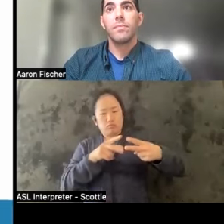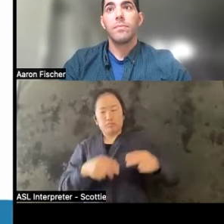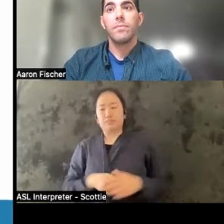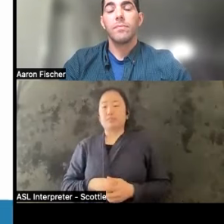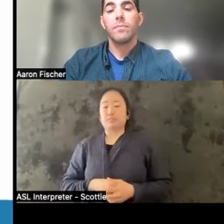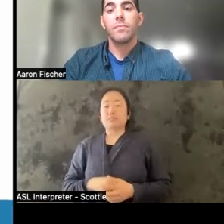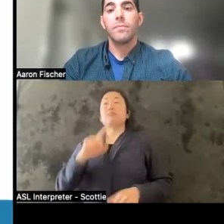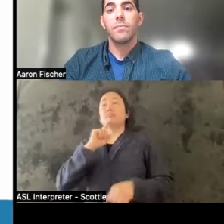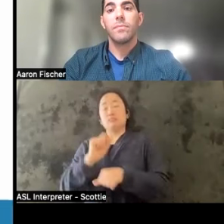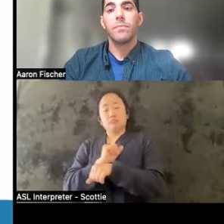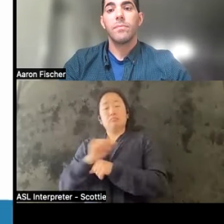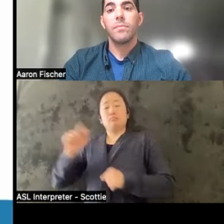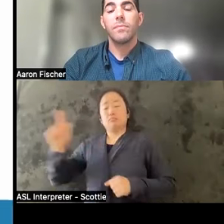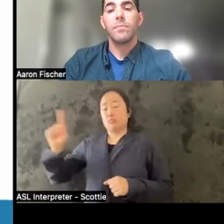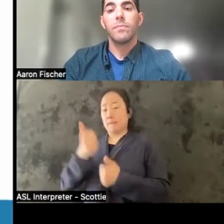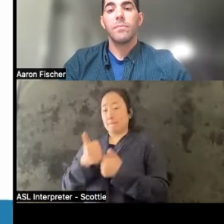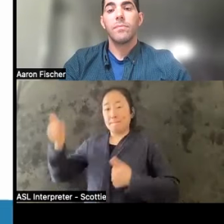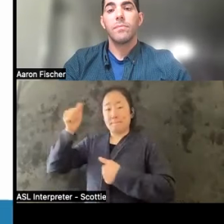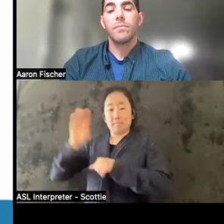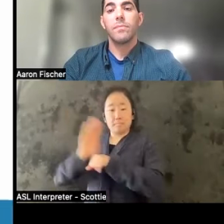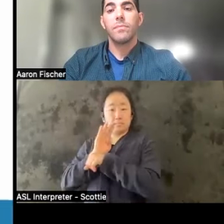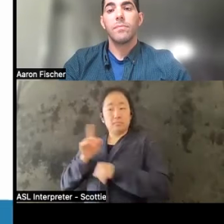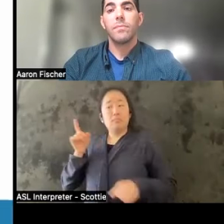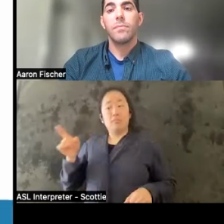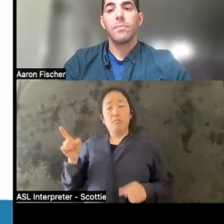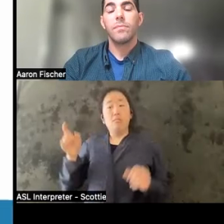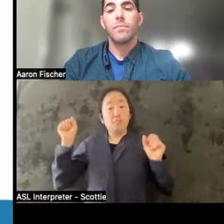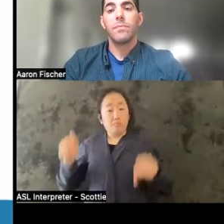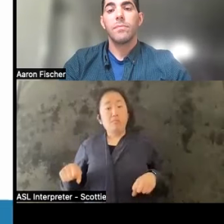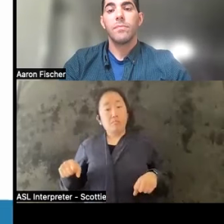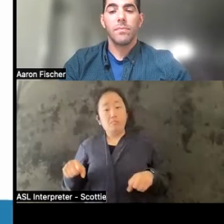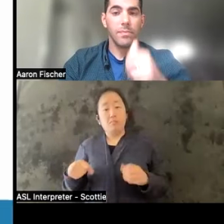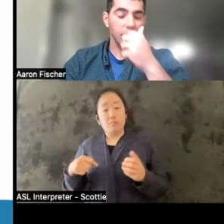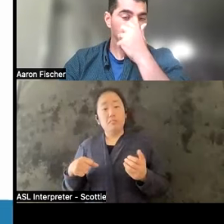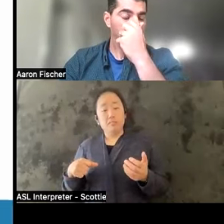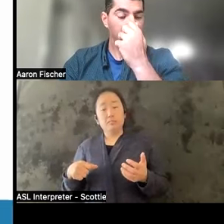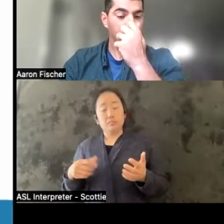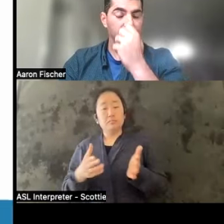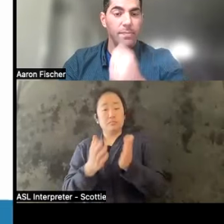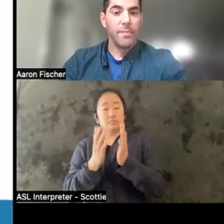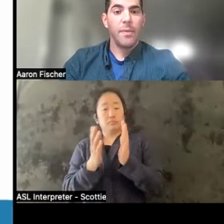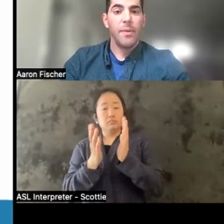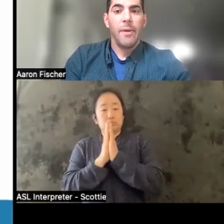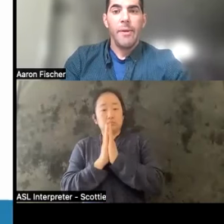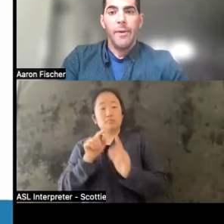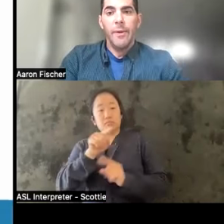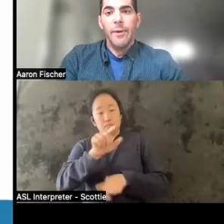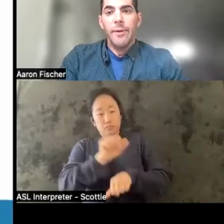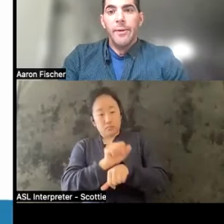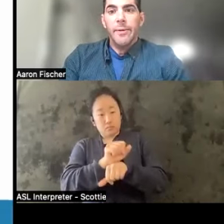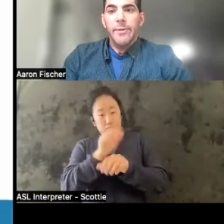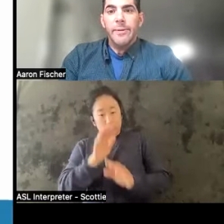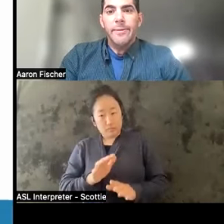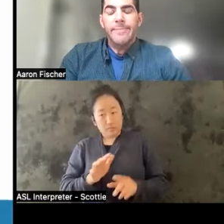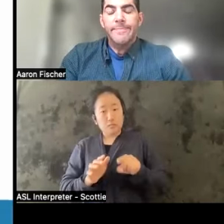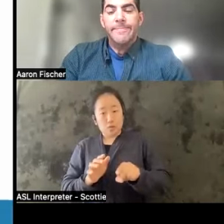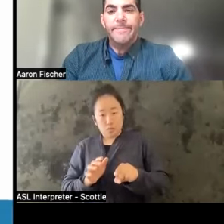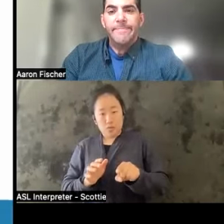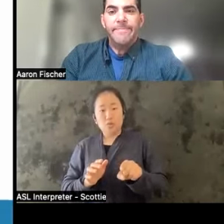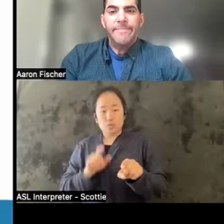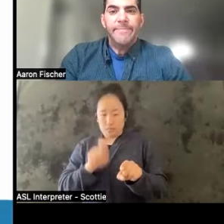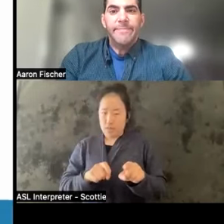can, in many circumstances, can request that the employee go to the employer's